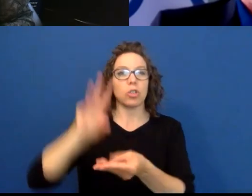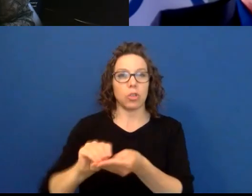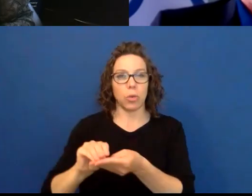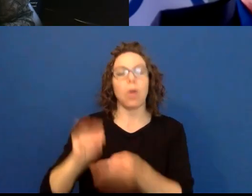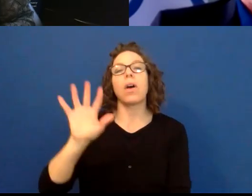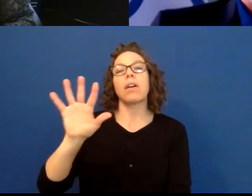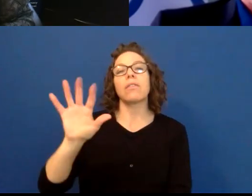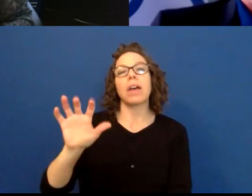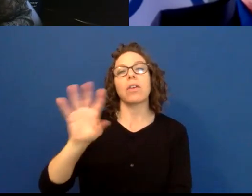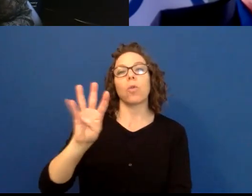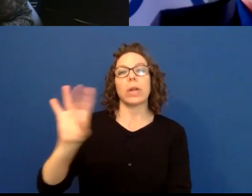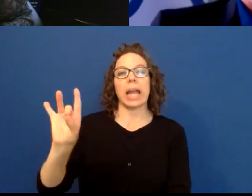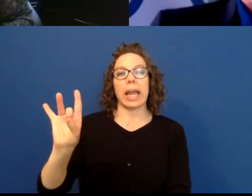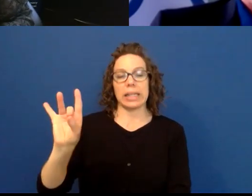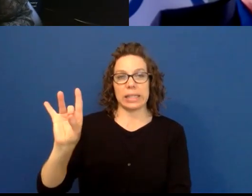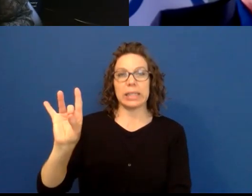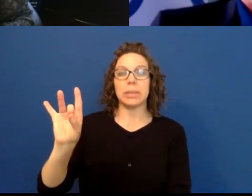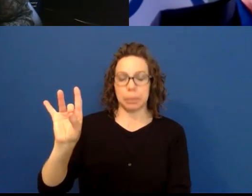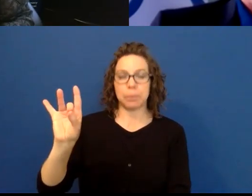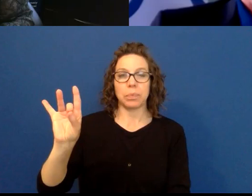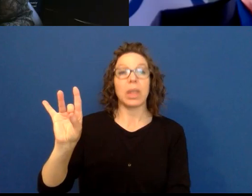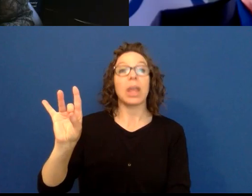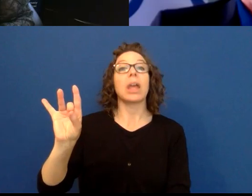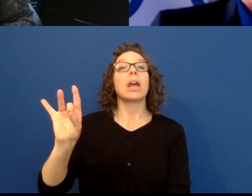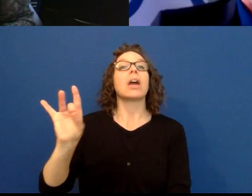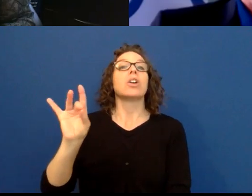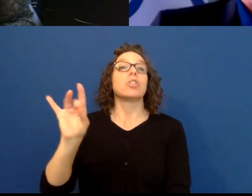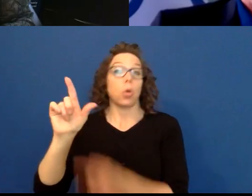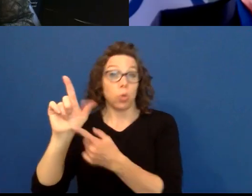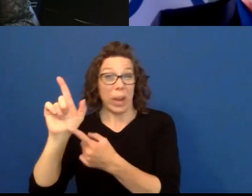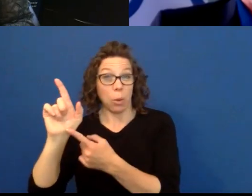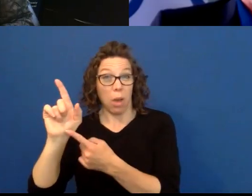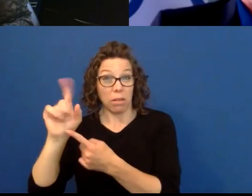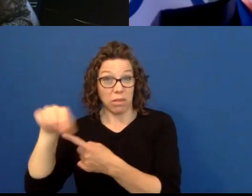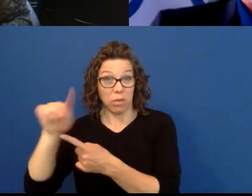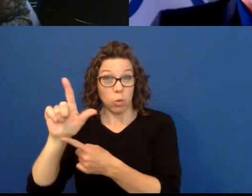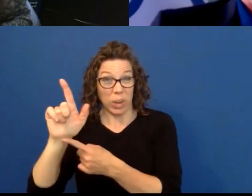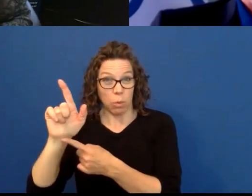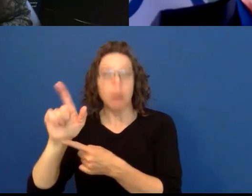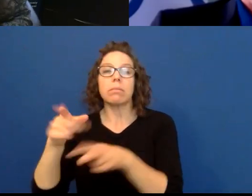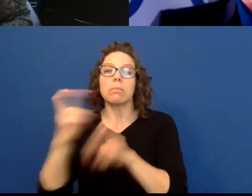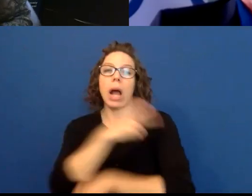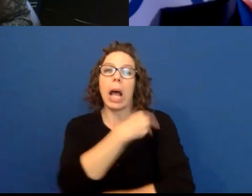548 cases. 21 of those individuals are hospitalized.